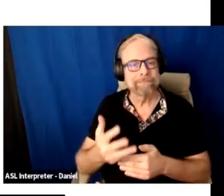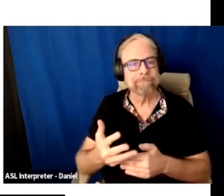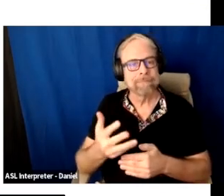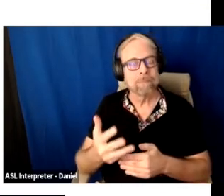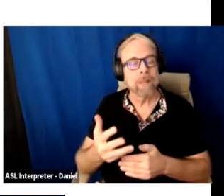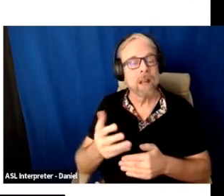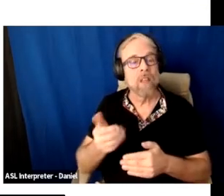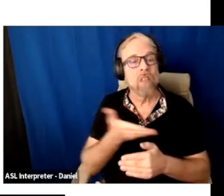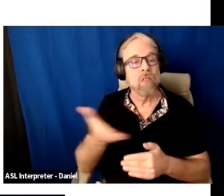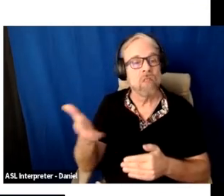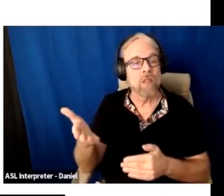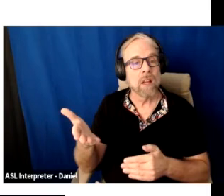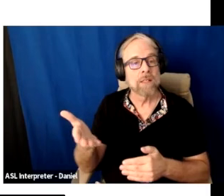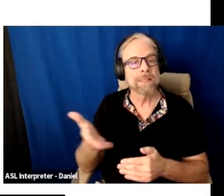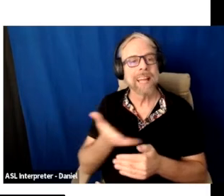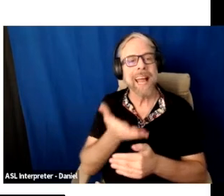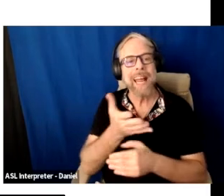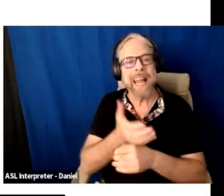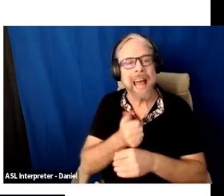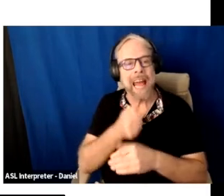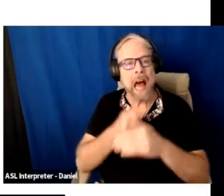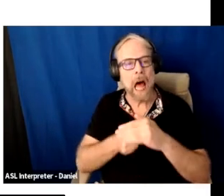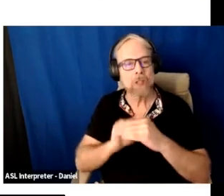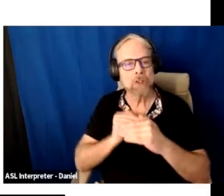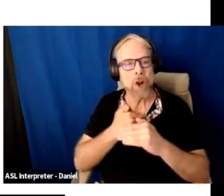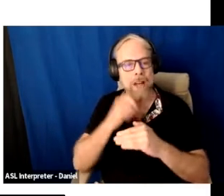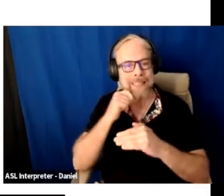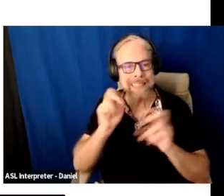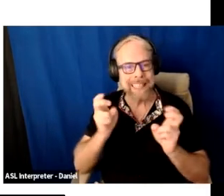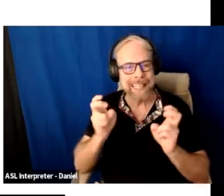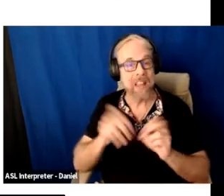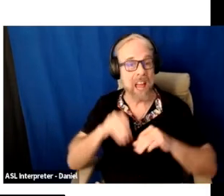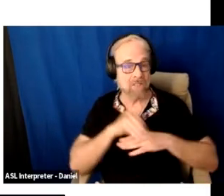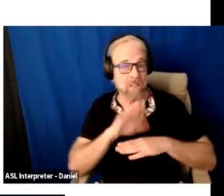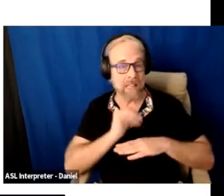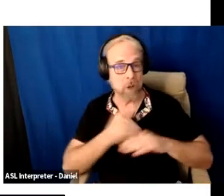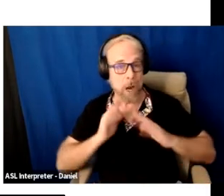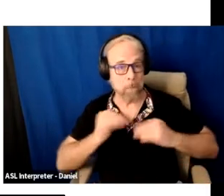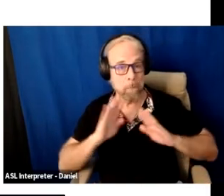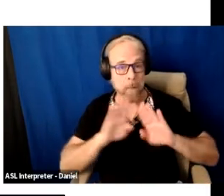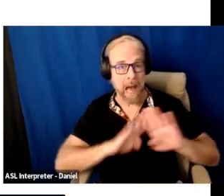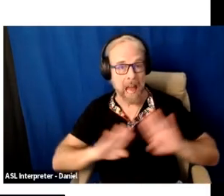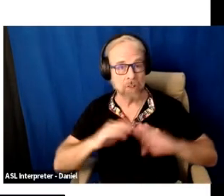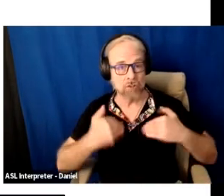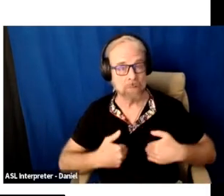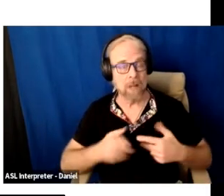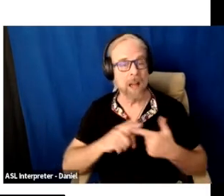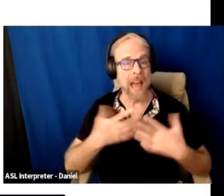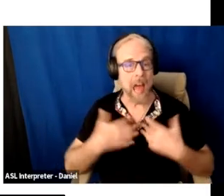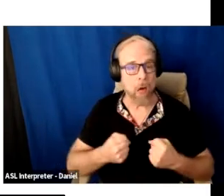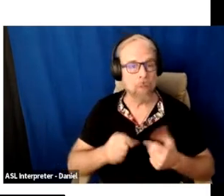that these things get under our skin. They affect our biology. They affect our health. They affect our